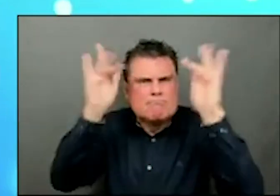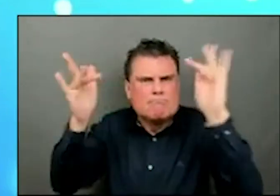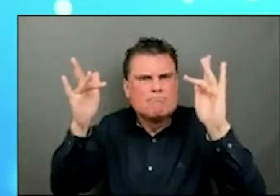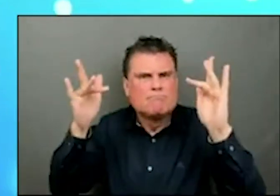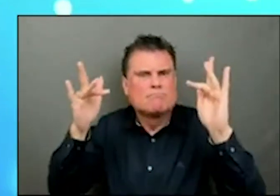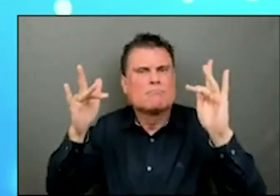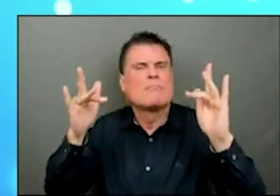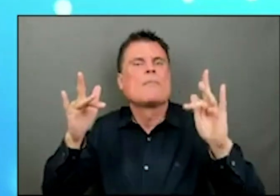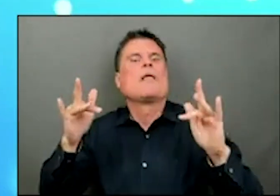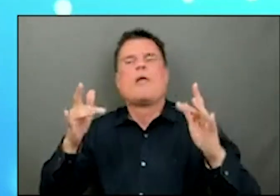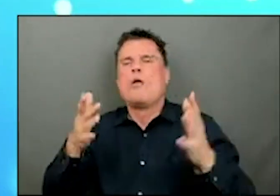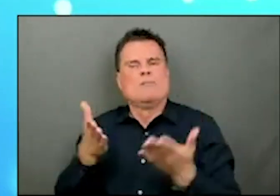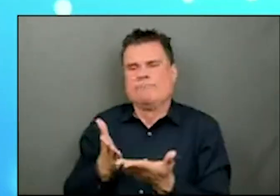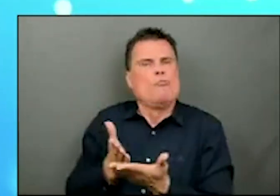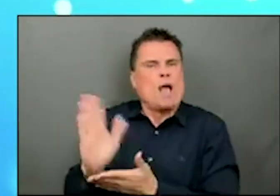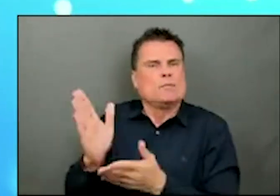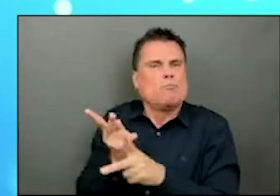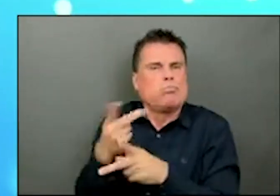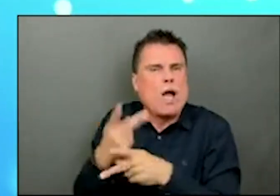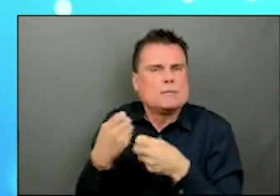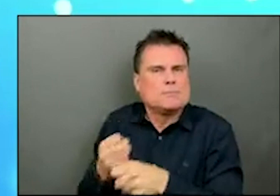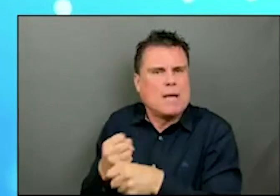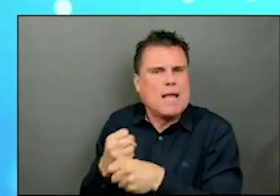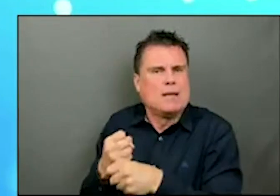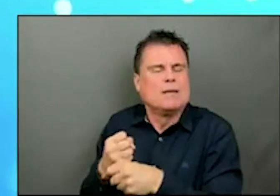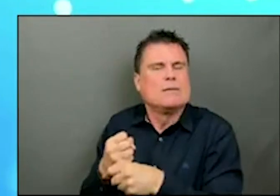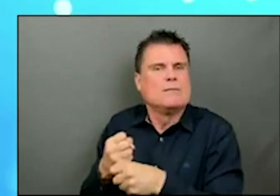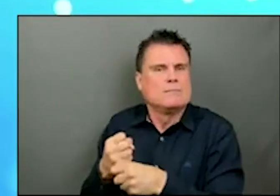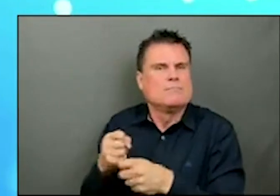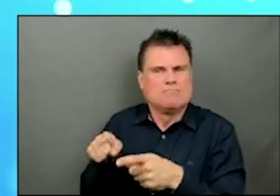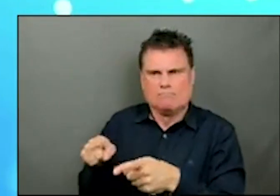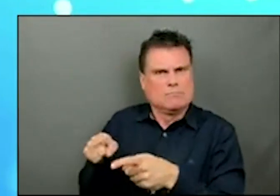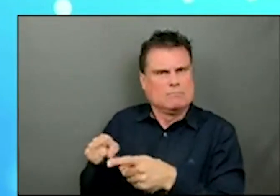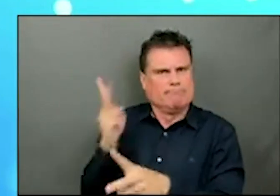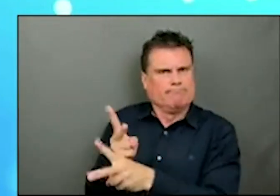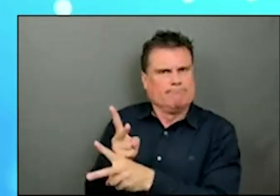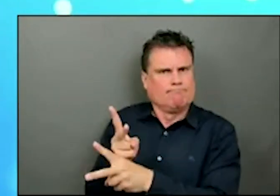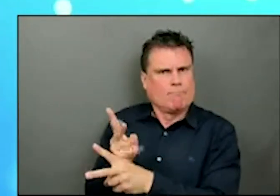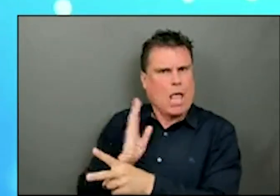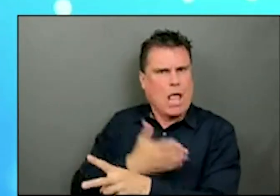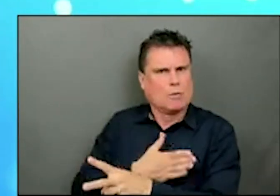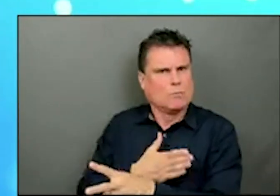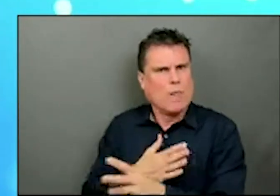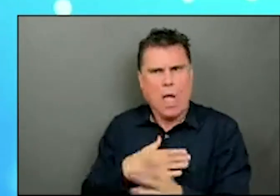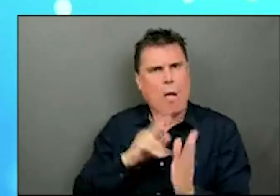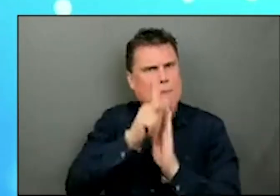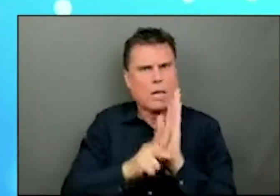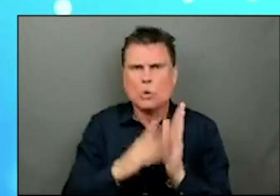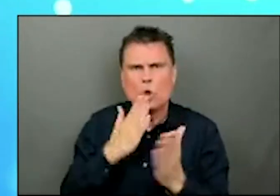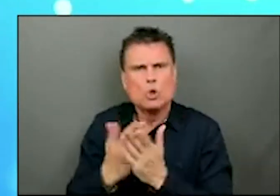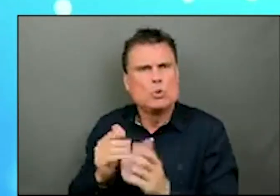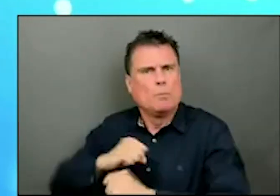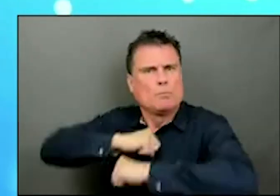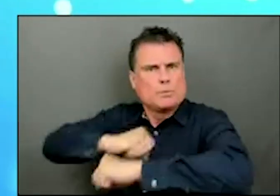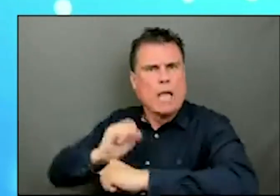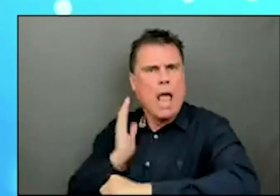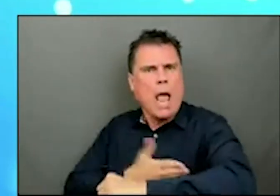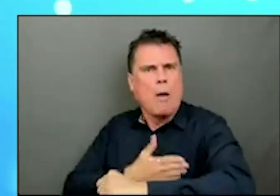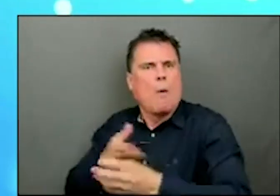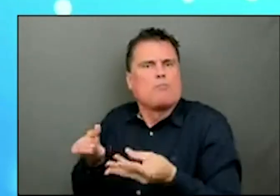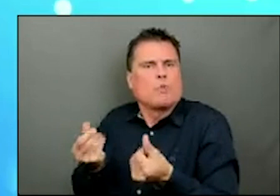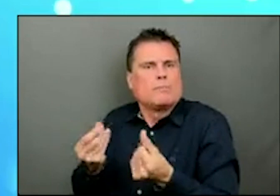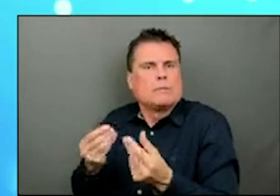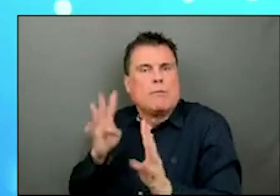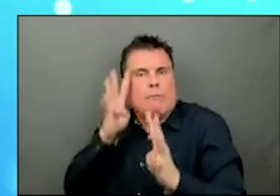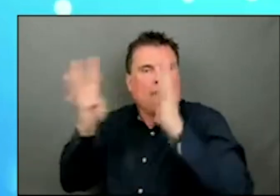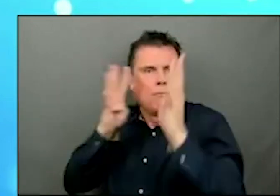productivity that raise wages and opportunity. And to do that through a diverse and collective stream of great talent that we